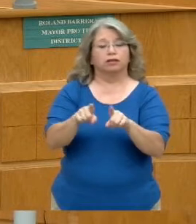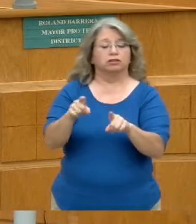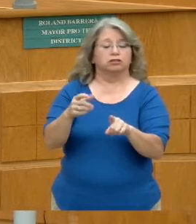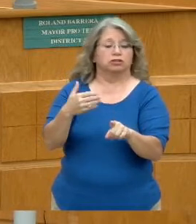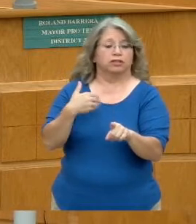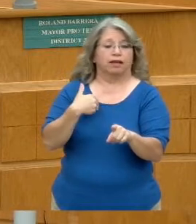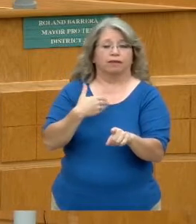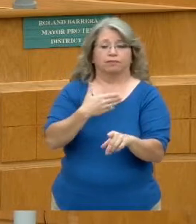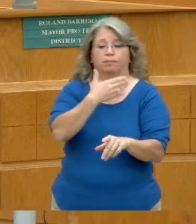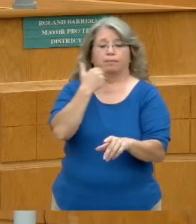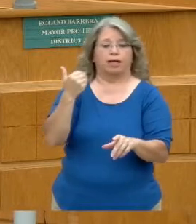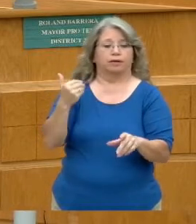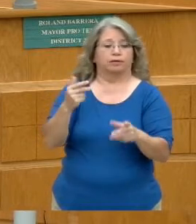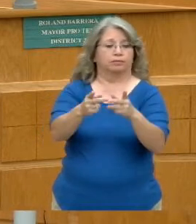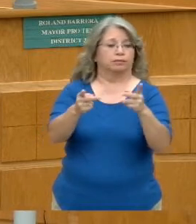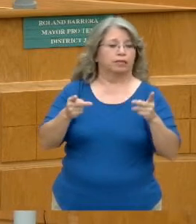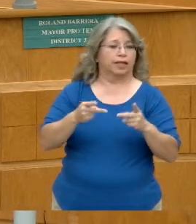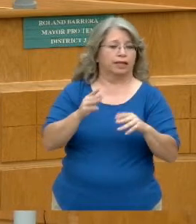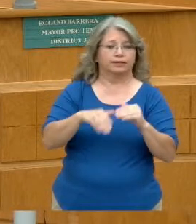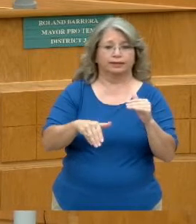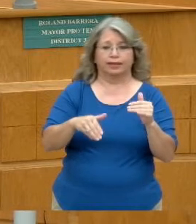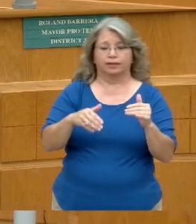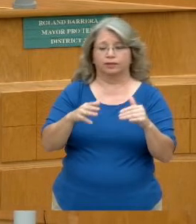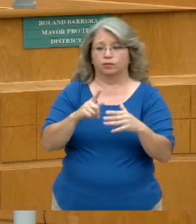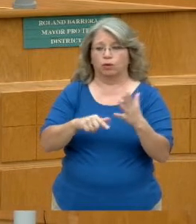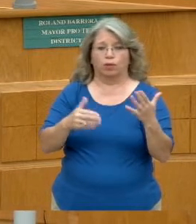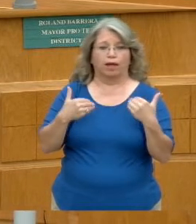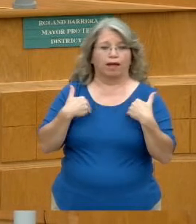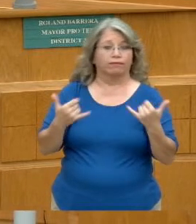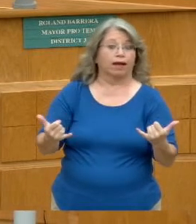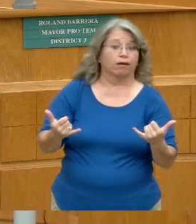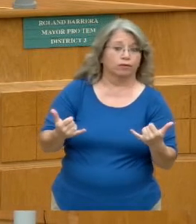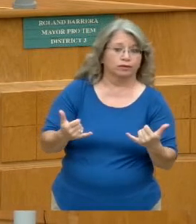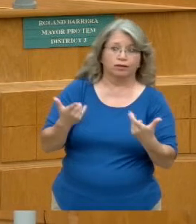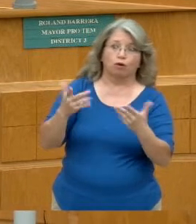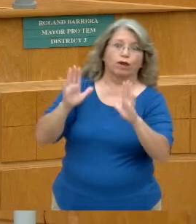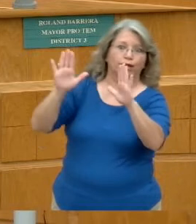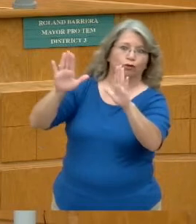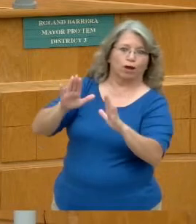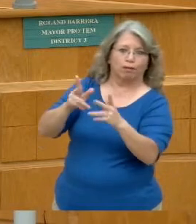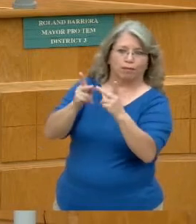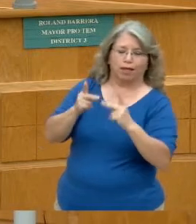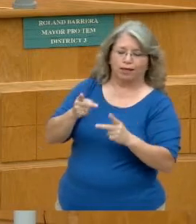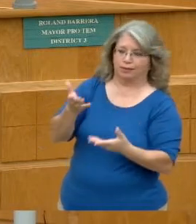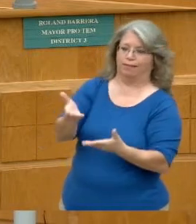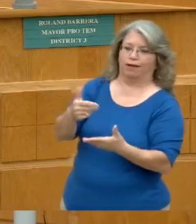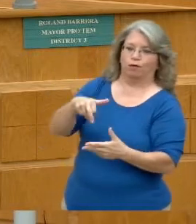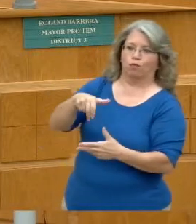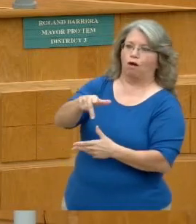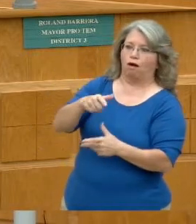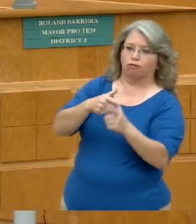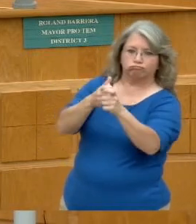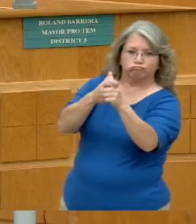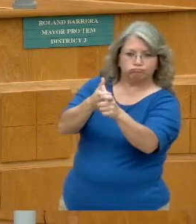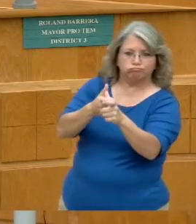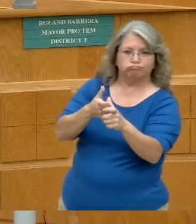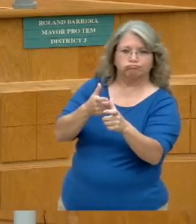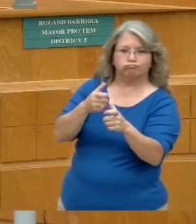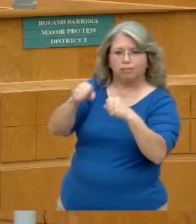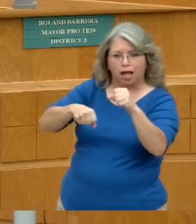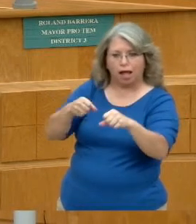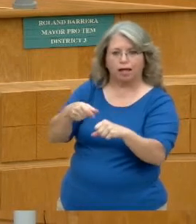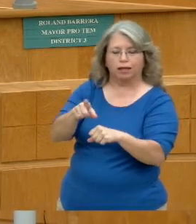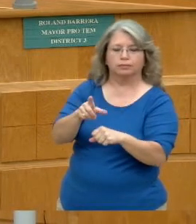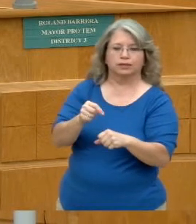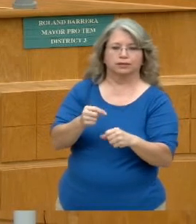venue than what we have right now, which is already great to get out and walk, bike, run, or jog. And